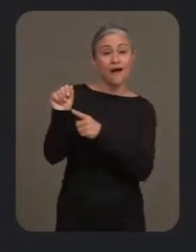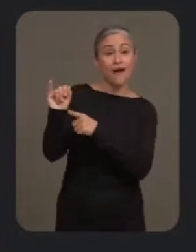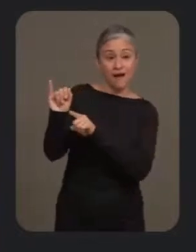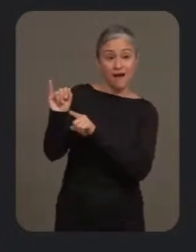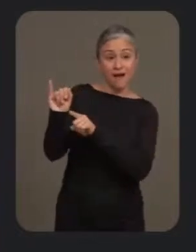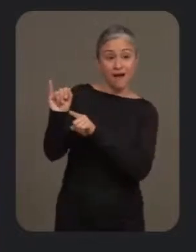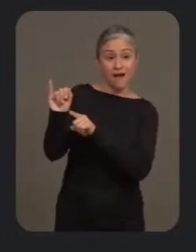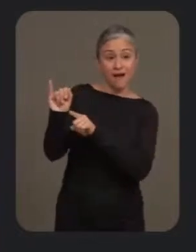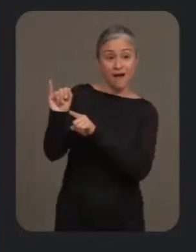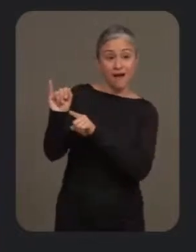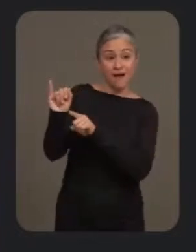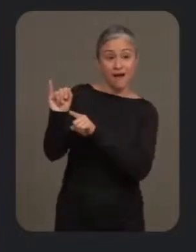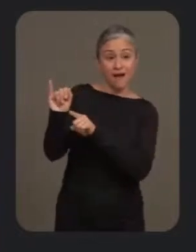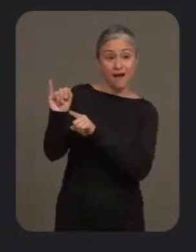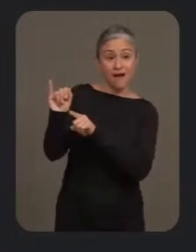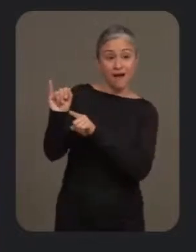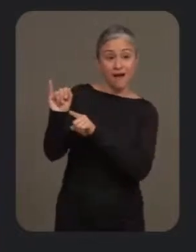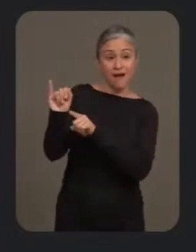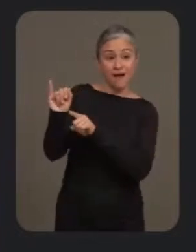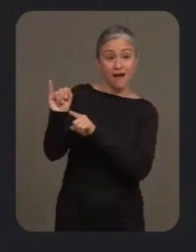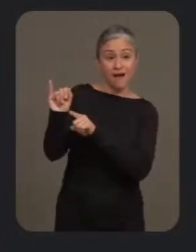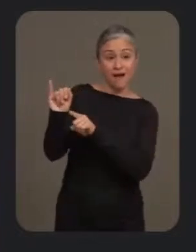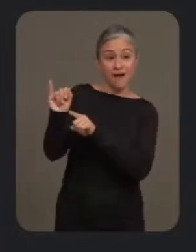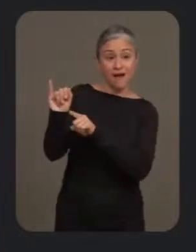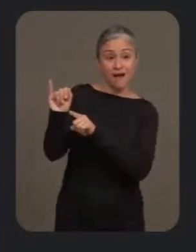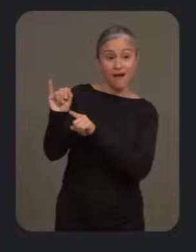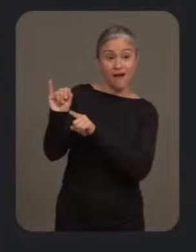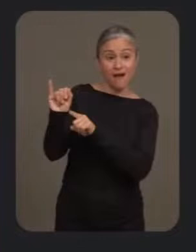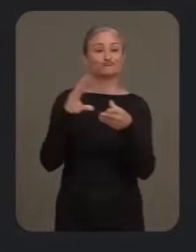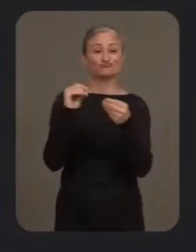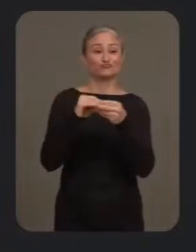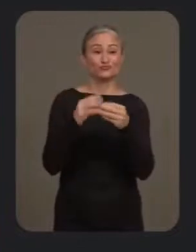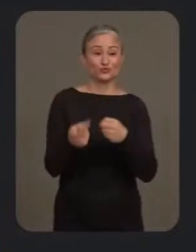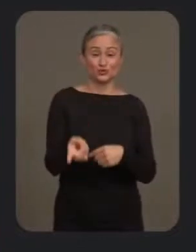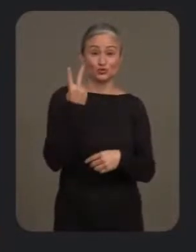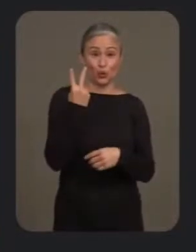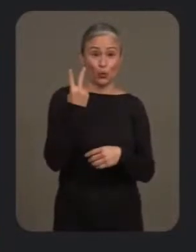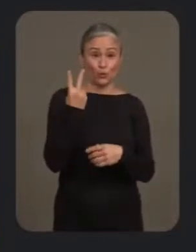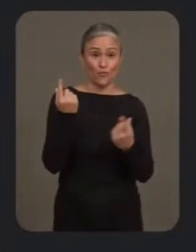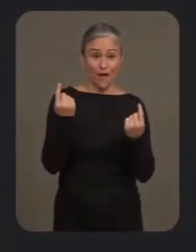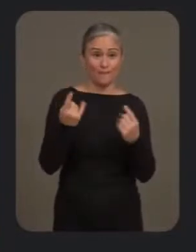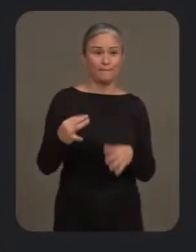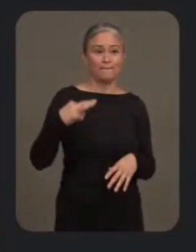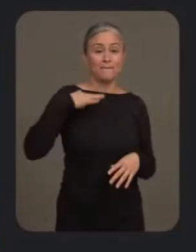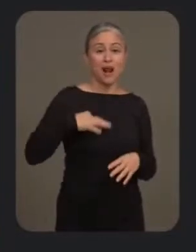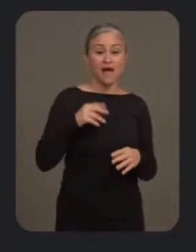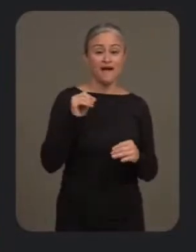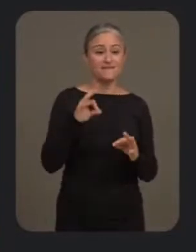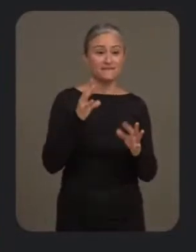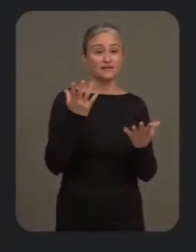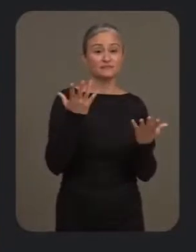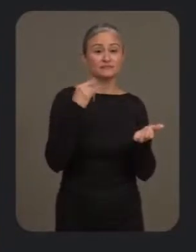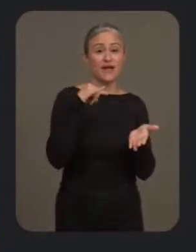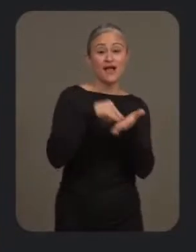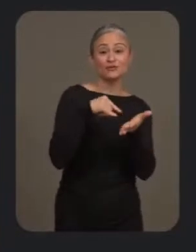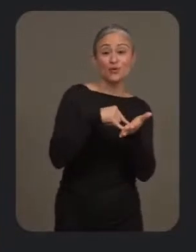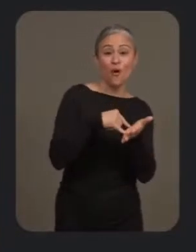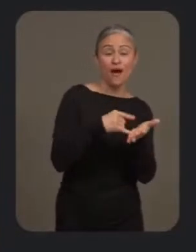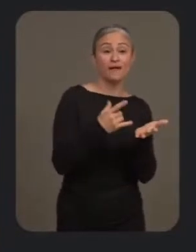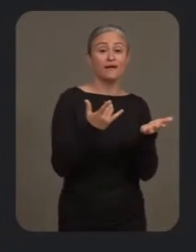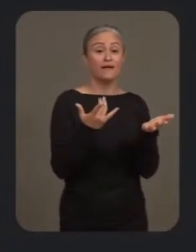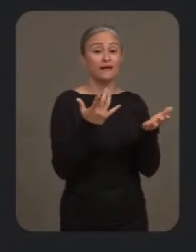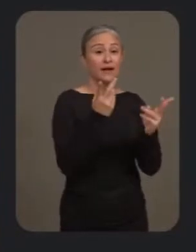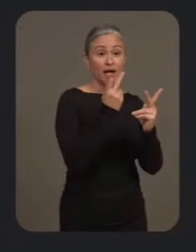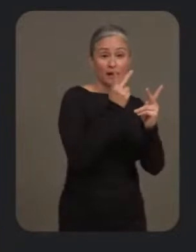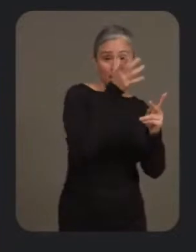make things better. Today, we'll talk about 2 big ways Android is bringing that benefit of